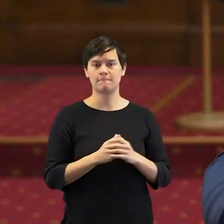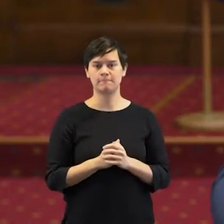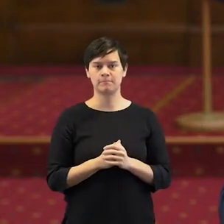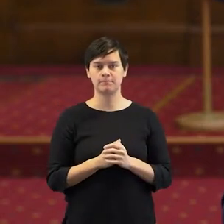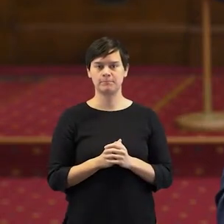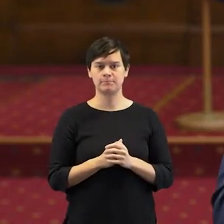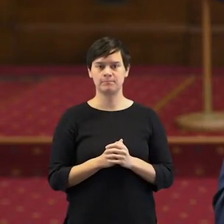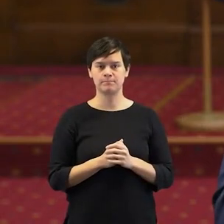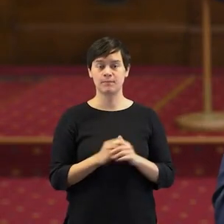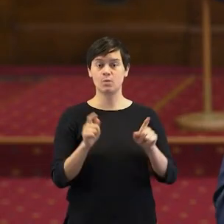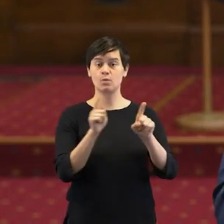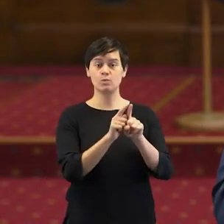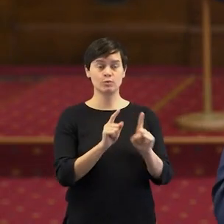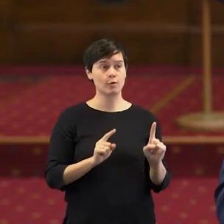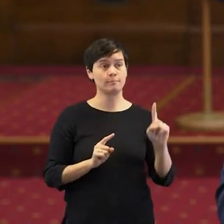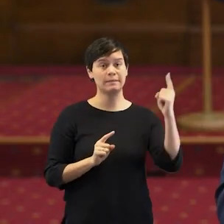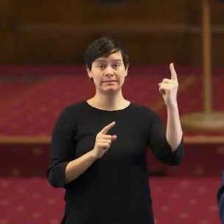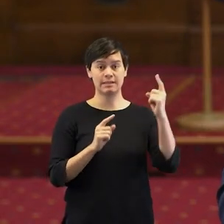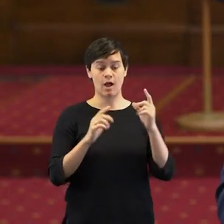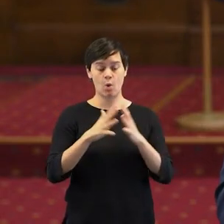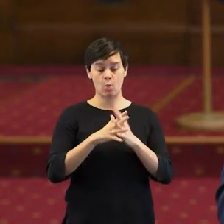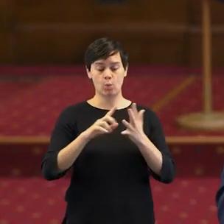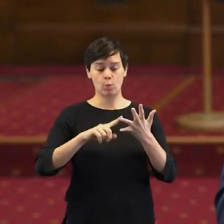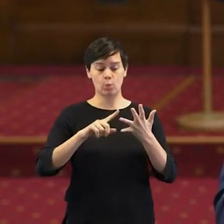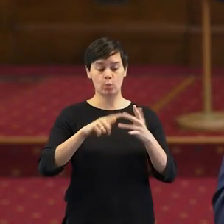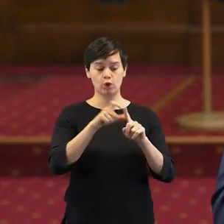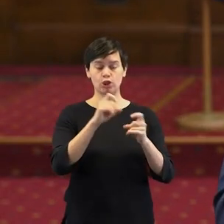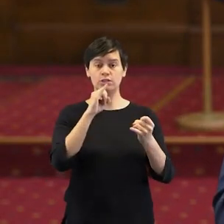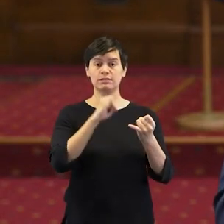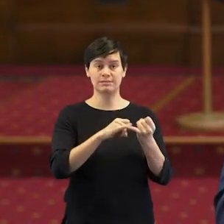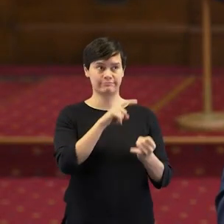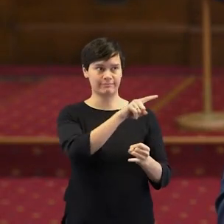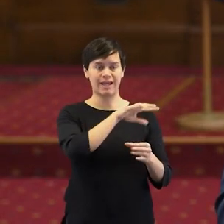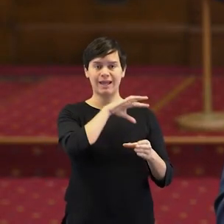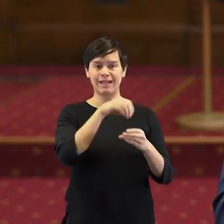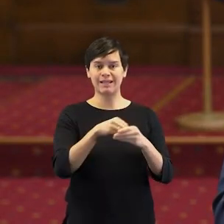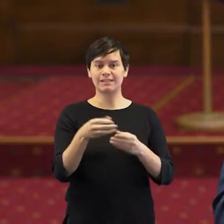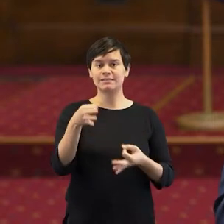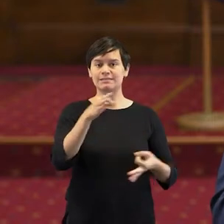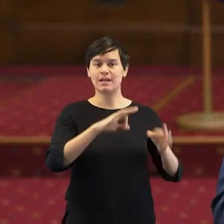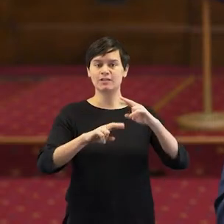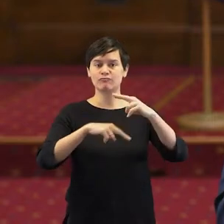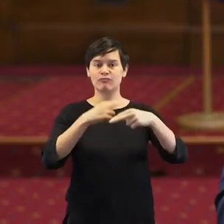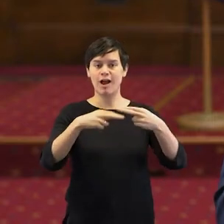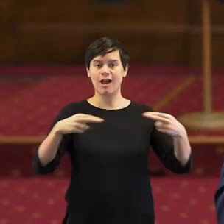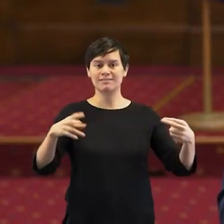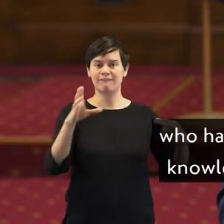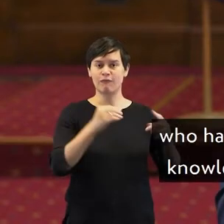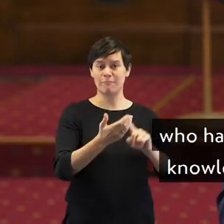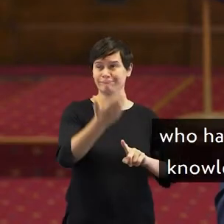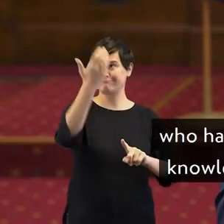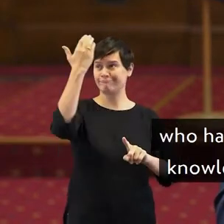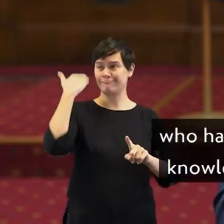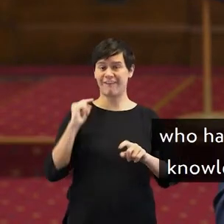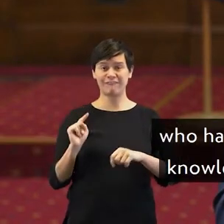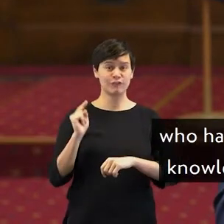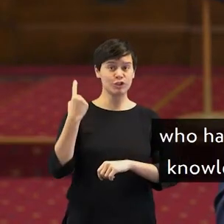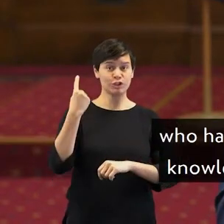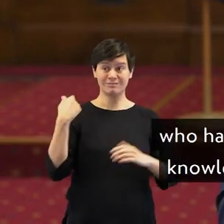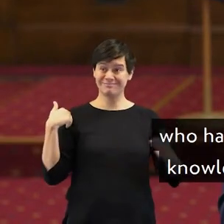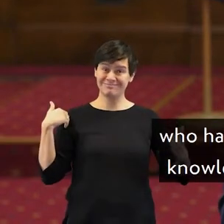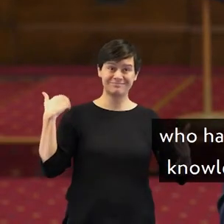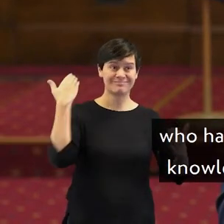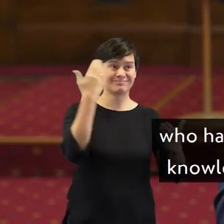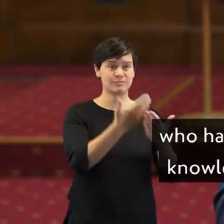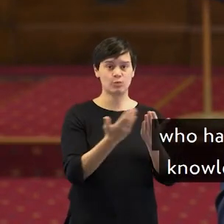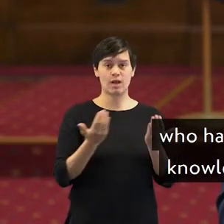ki a koutou o Aotearoa. Koutou kua haumaru nei i te wā o te mate urutā. Koutou kua tiaki nei i